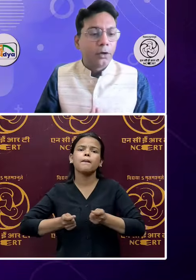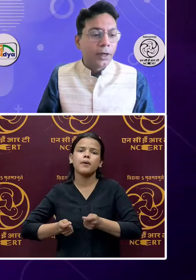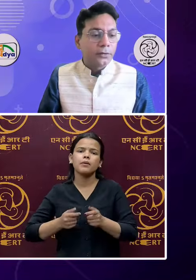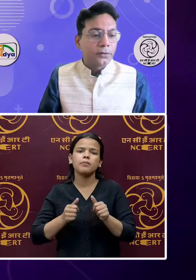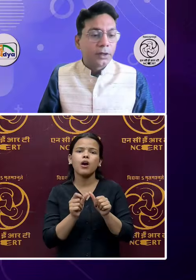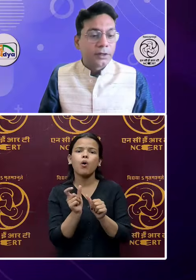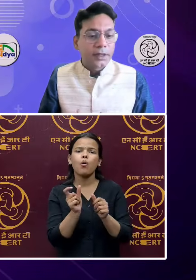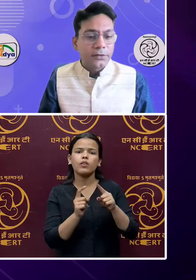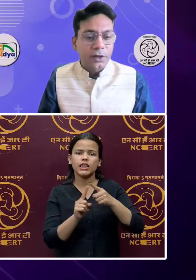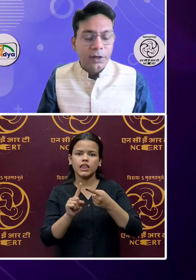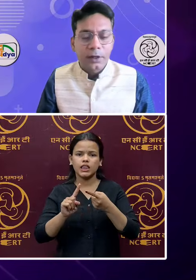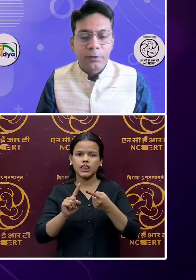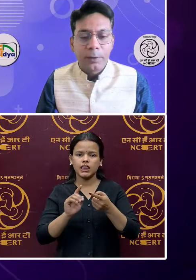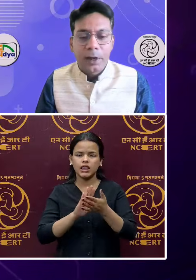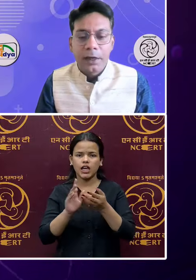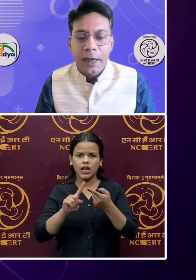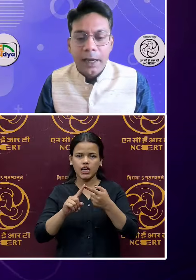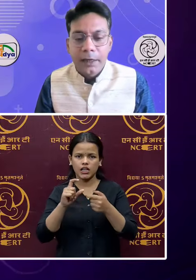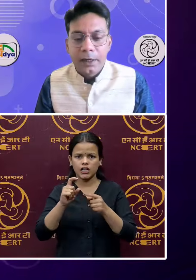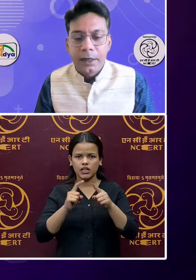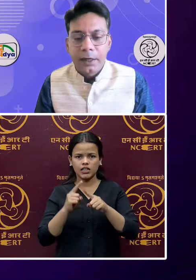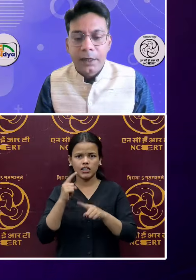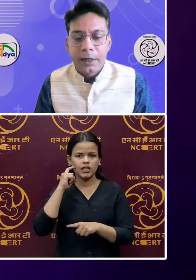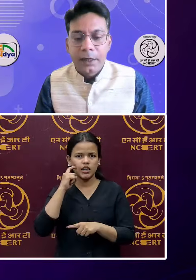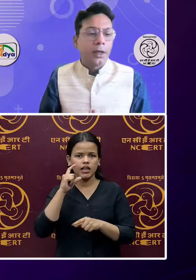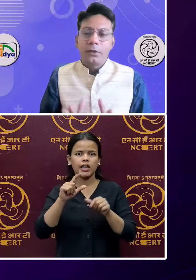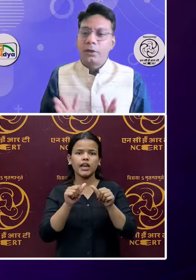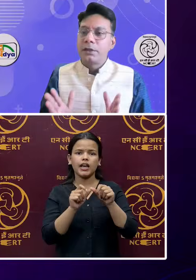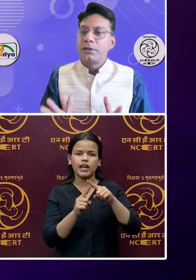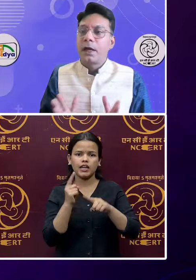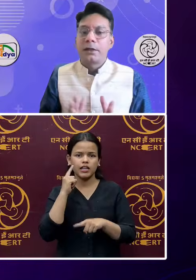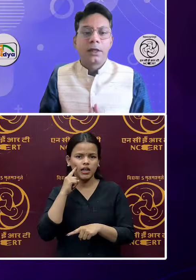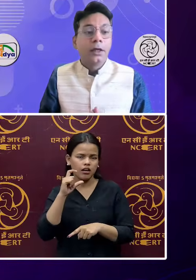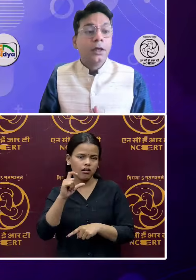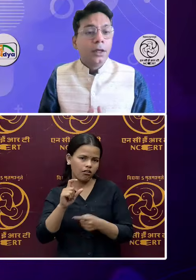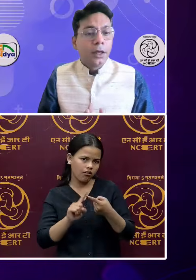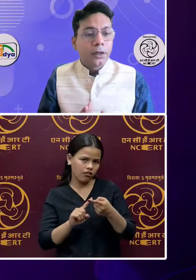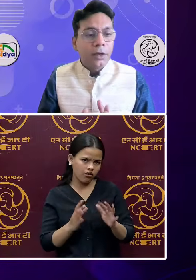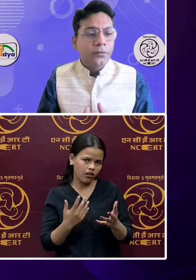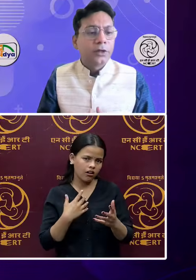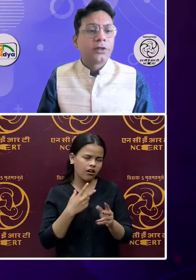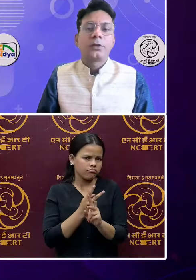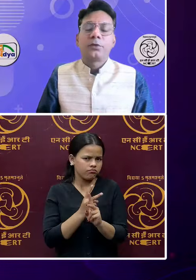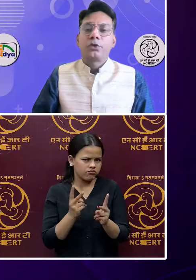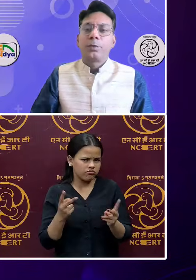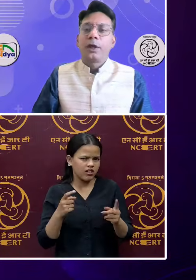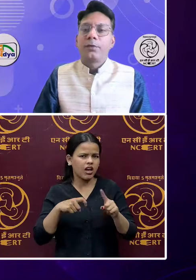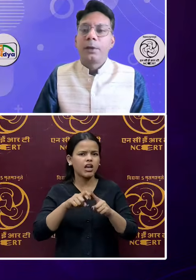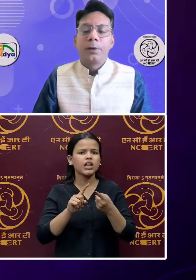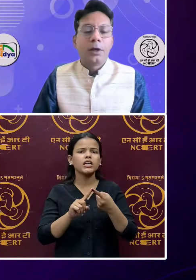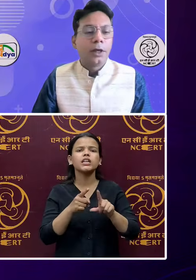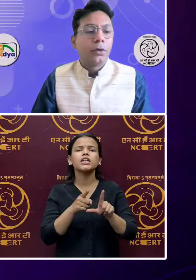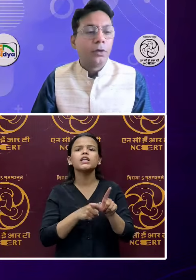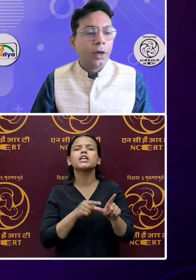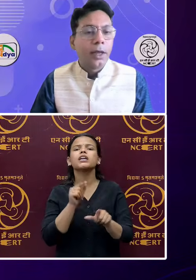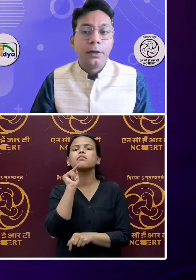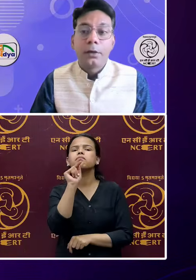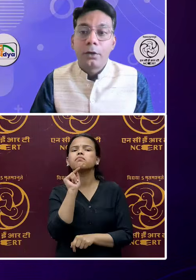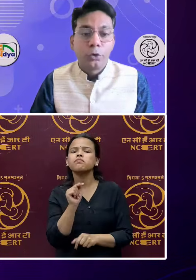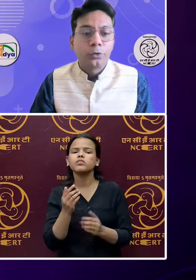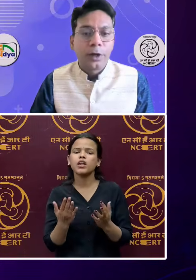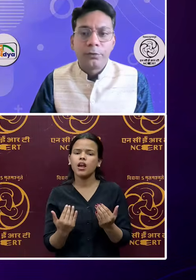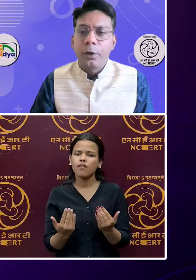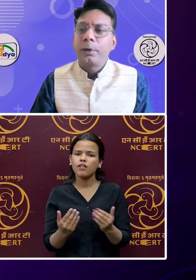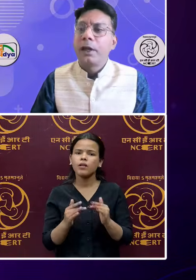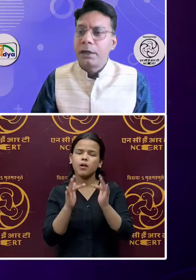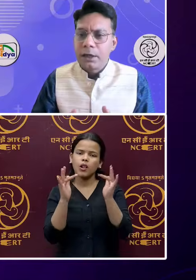Authenticated logins, disaster recovery plan and data backup plan. These are the key features which should be available in online